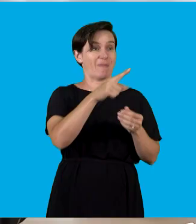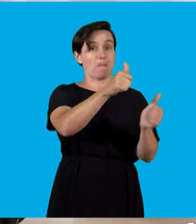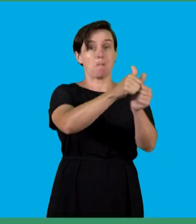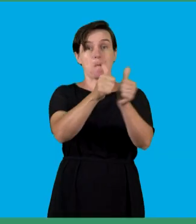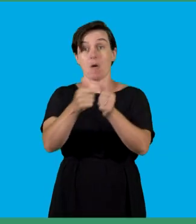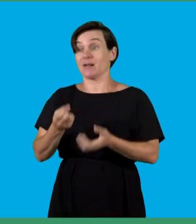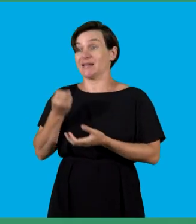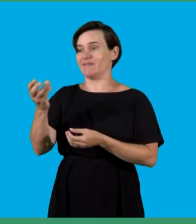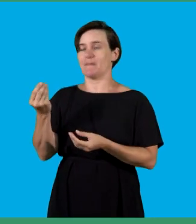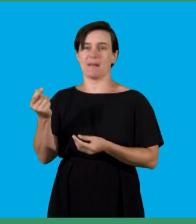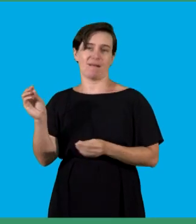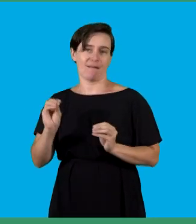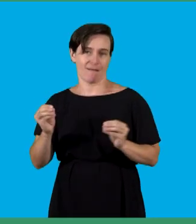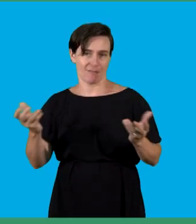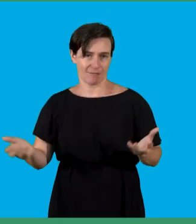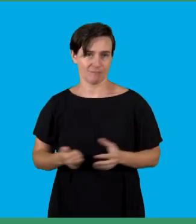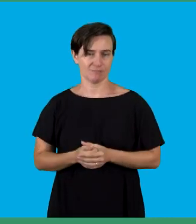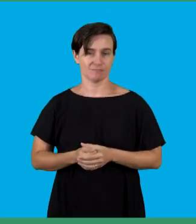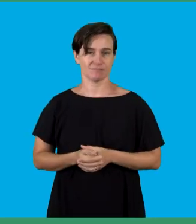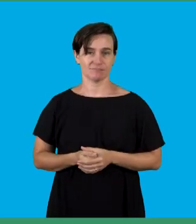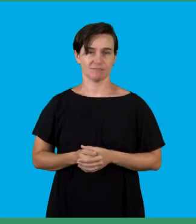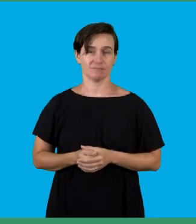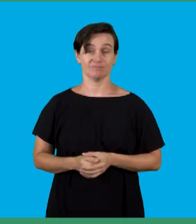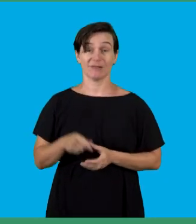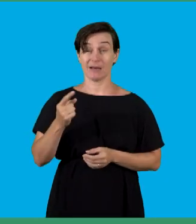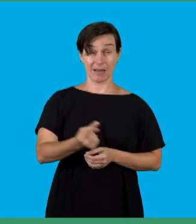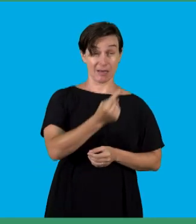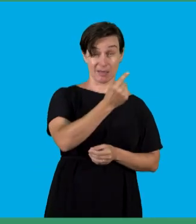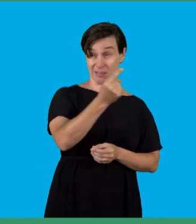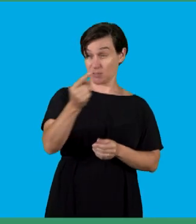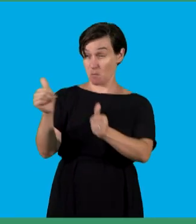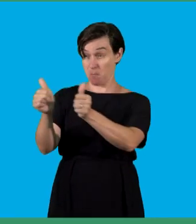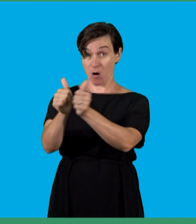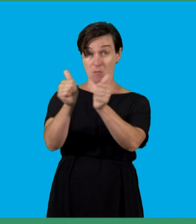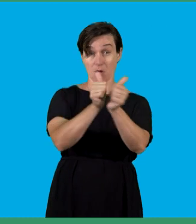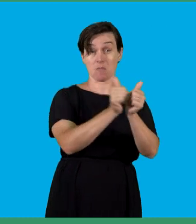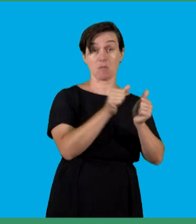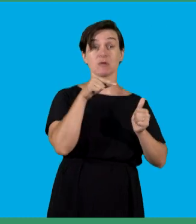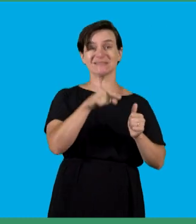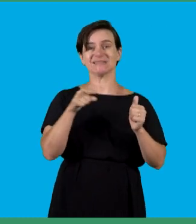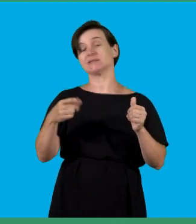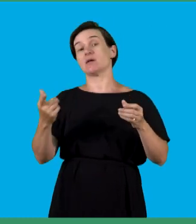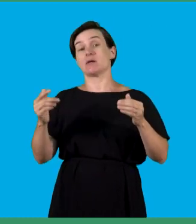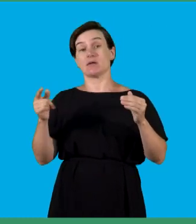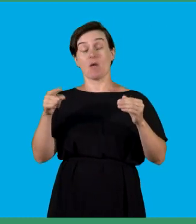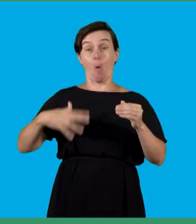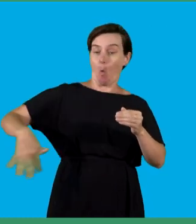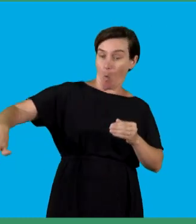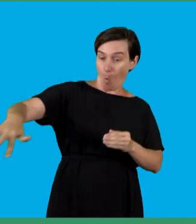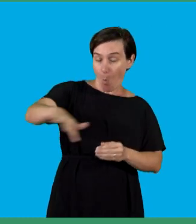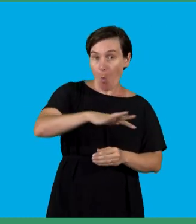partnership. Partners are jointly and severally liable for the actions of the